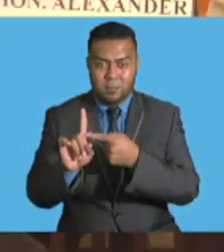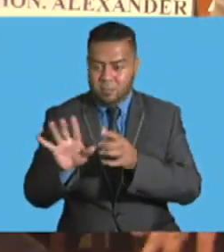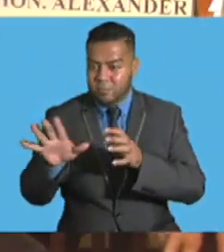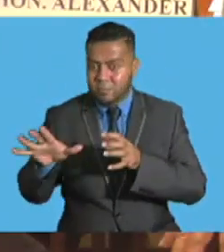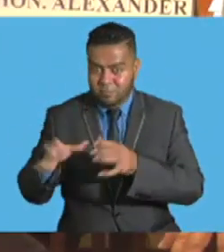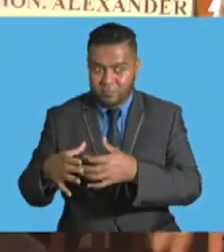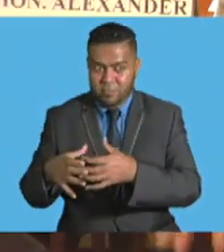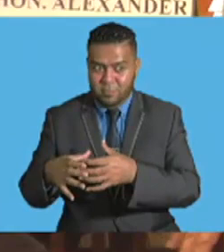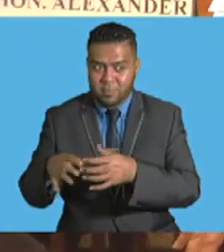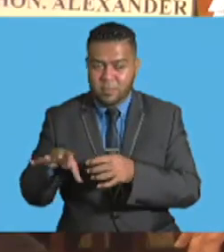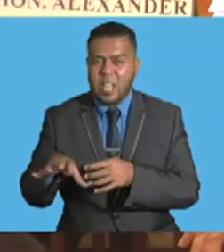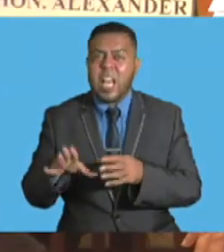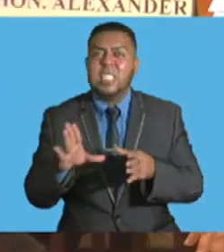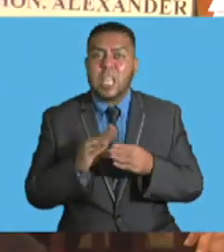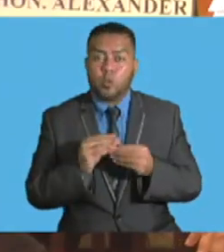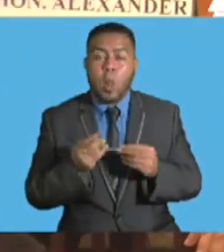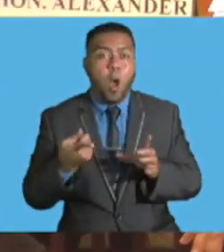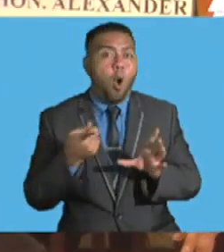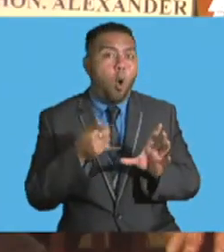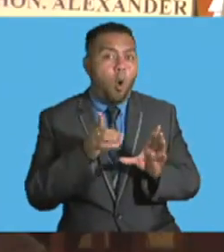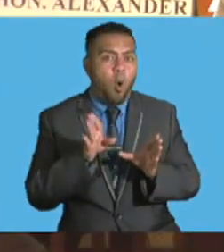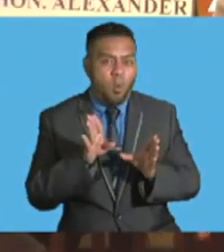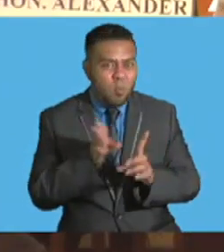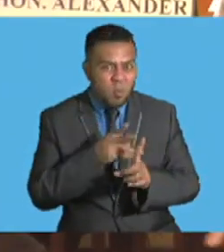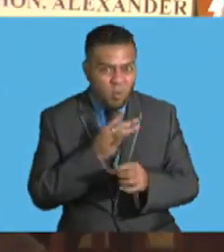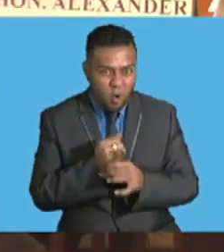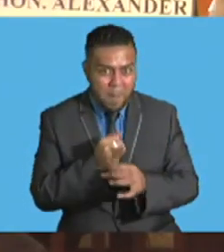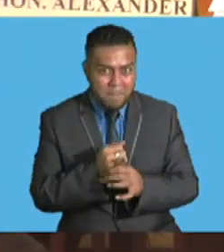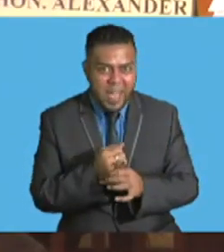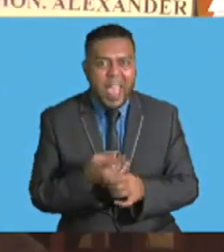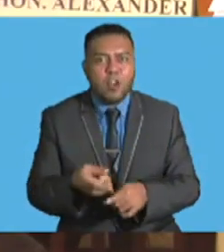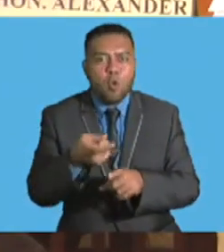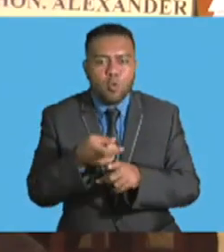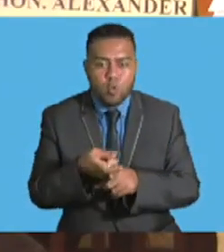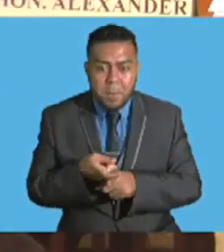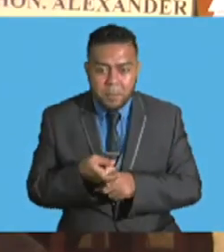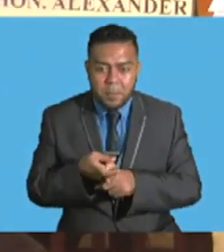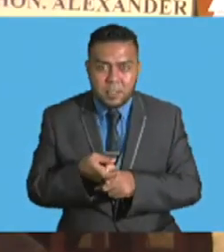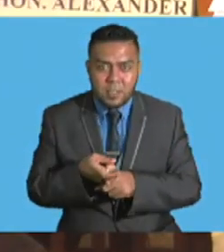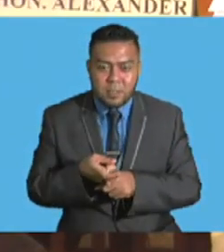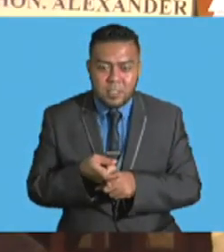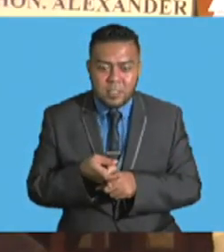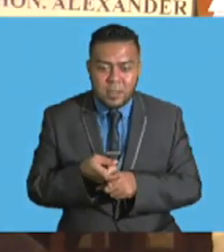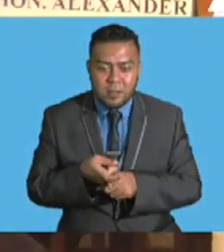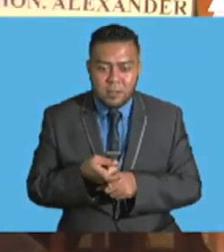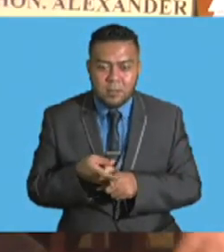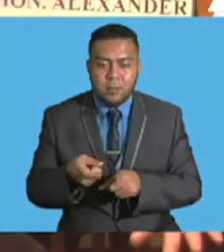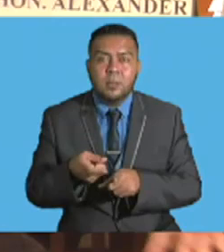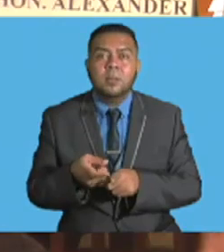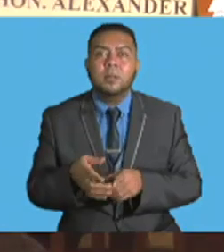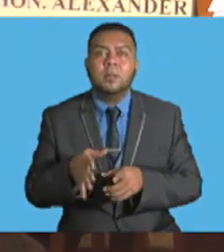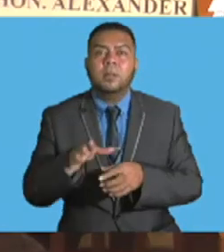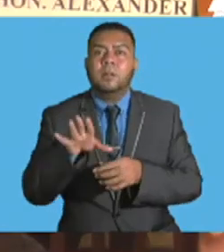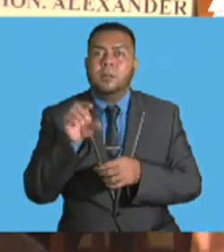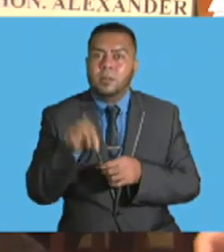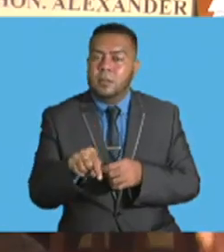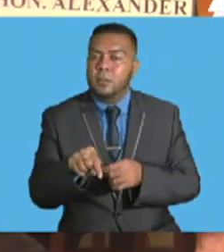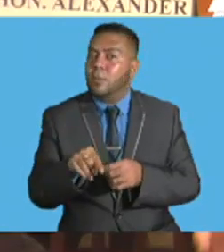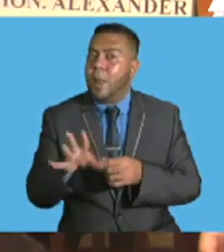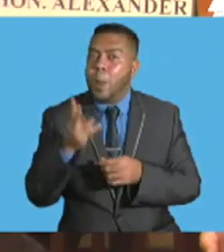category of offenses, sexual offenses and rape and sexual offenses against women and children, that we're looking at